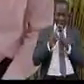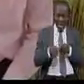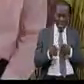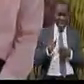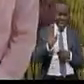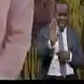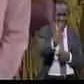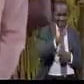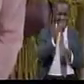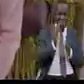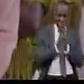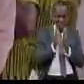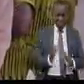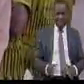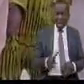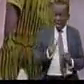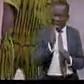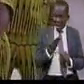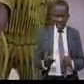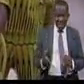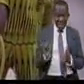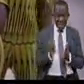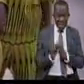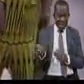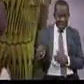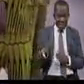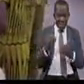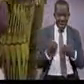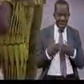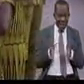Everything you have asked him, he has given you.